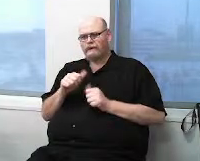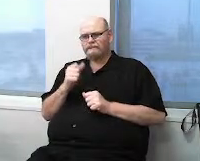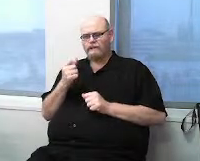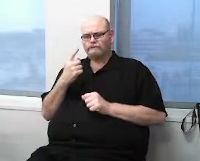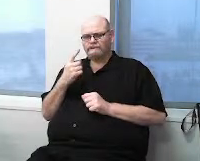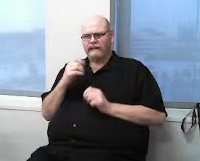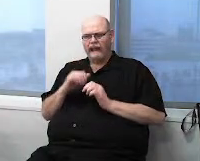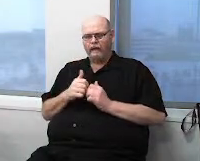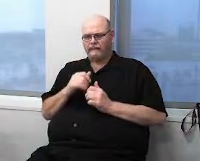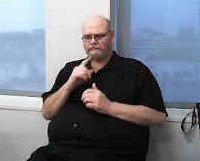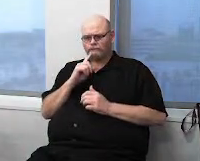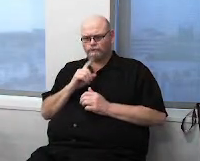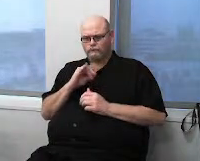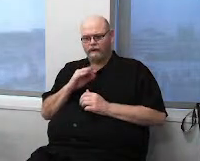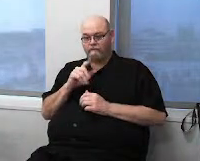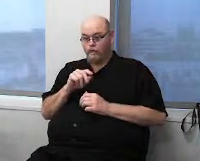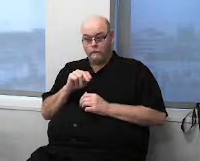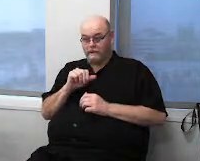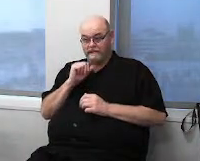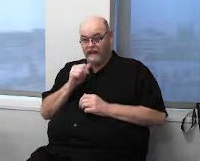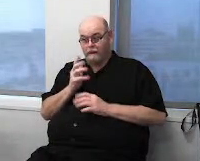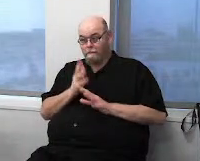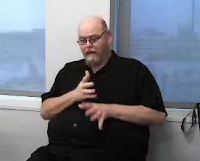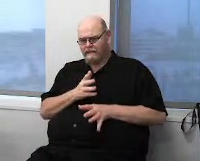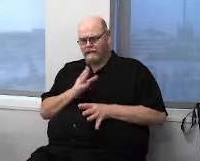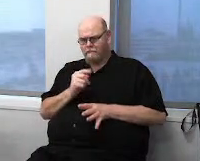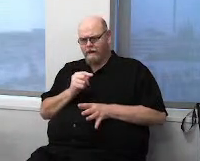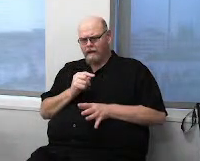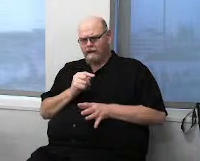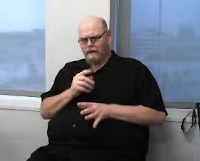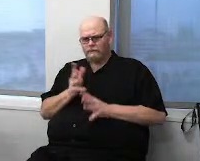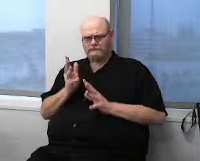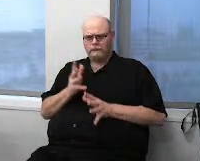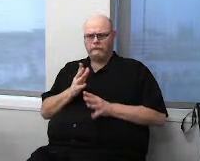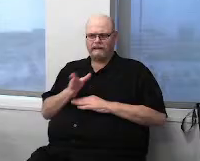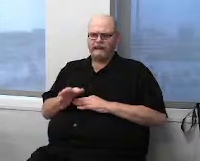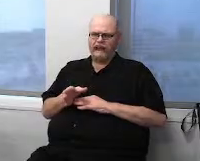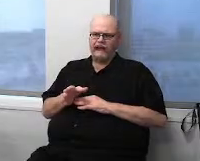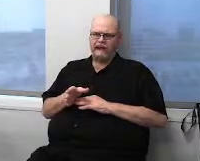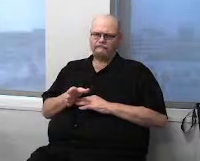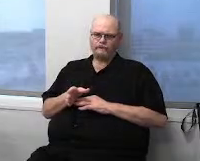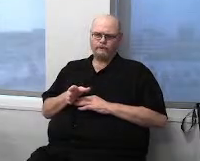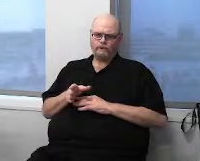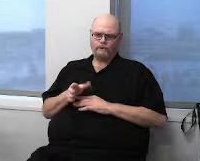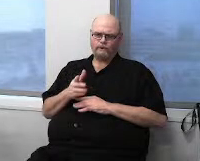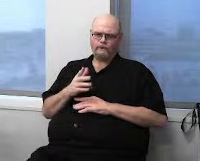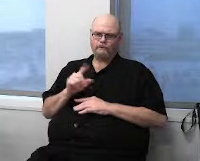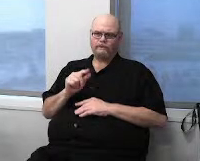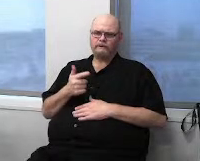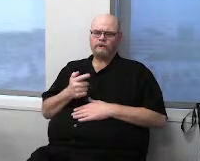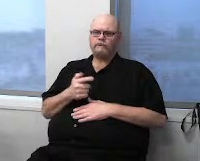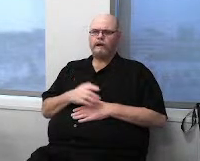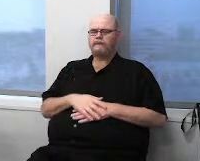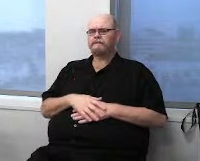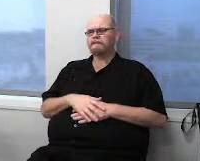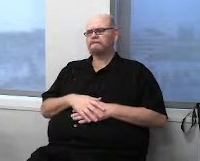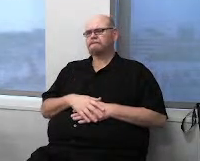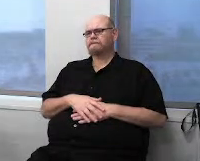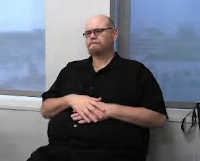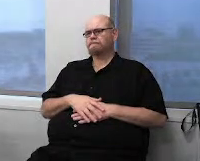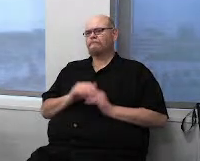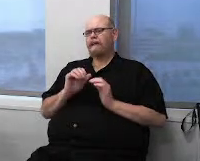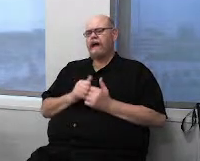so I'm trying to understand how it could be the case that LUMA did not abandon it, but it was abandoned after LUMA took over the system.